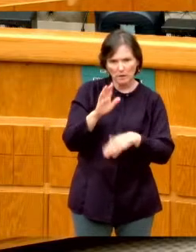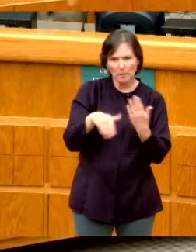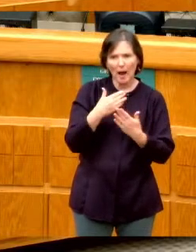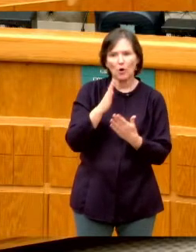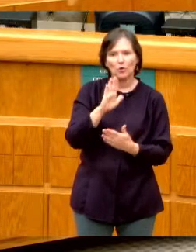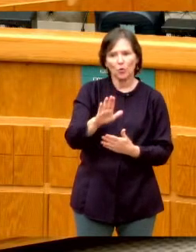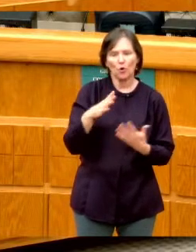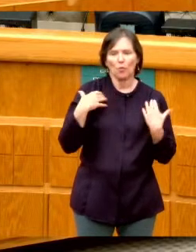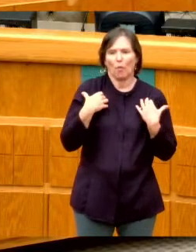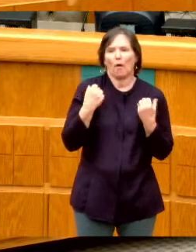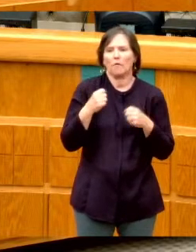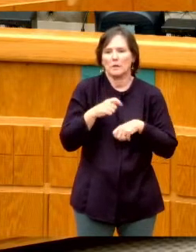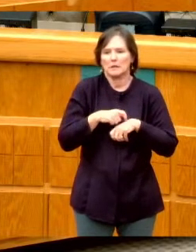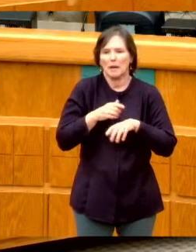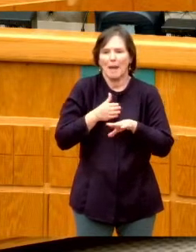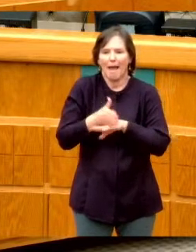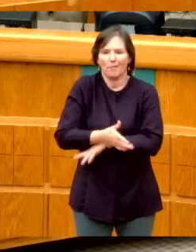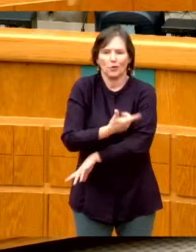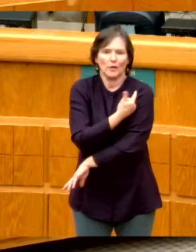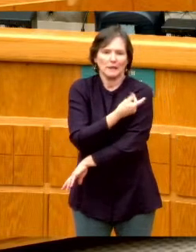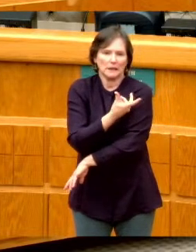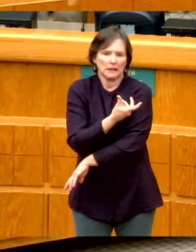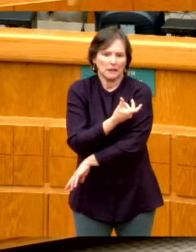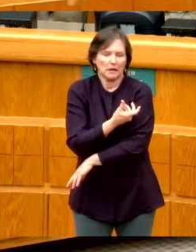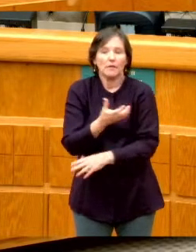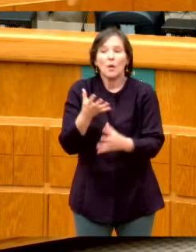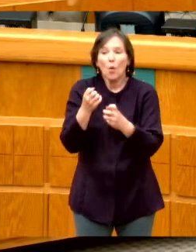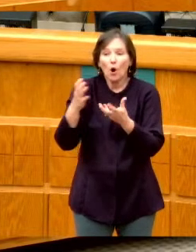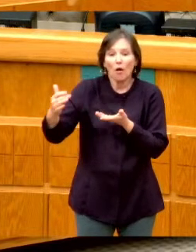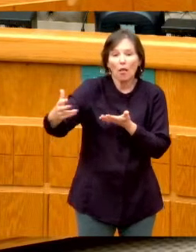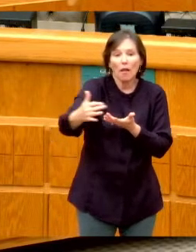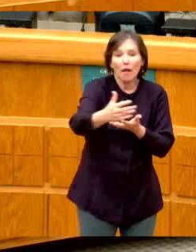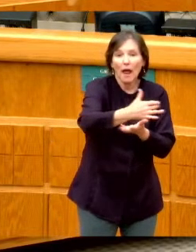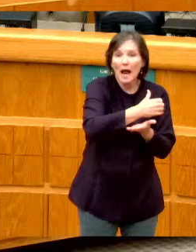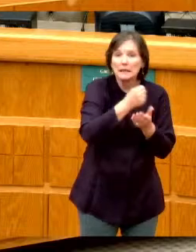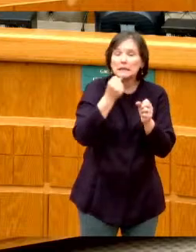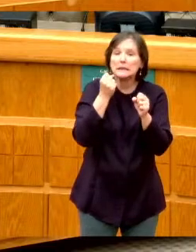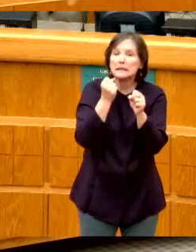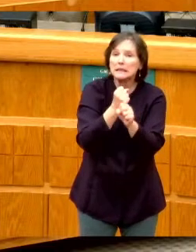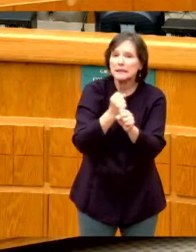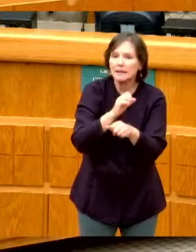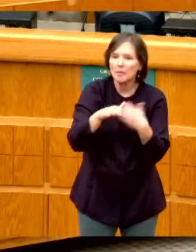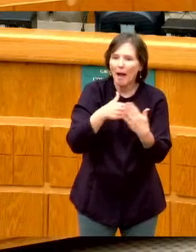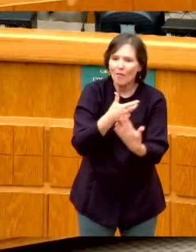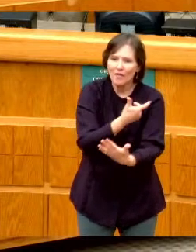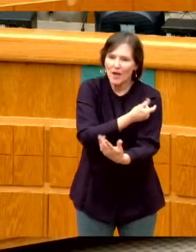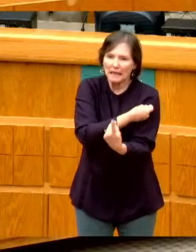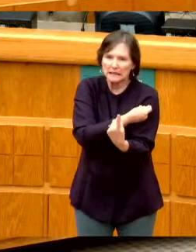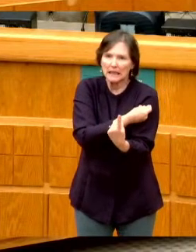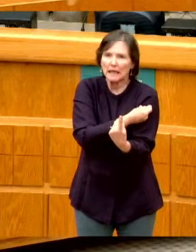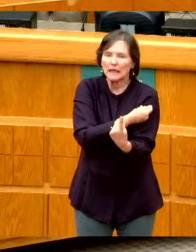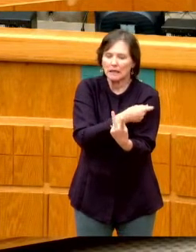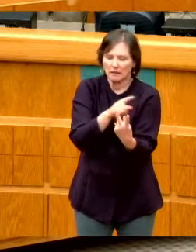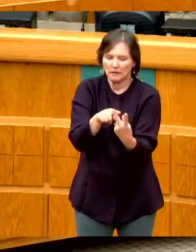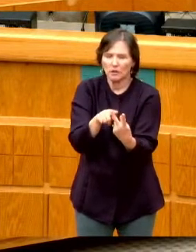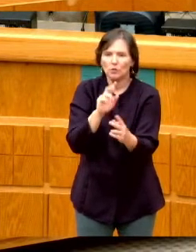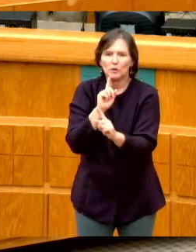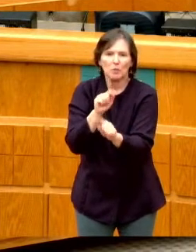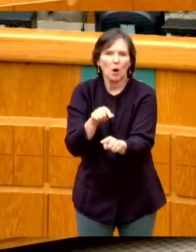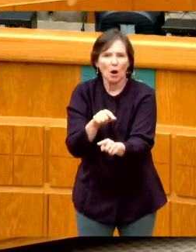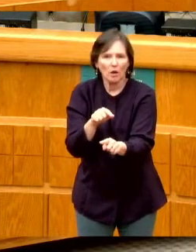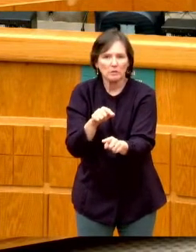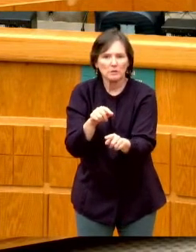much statistics on the different vaccines as possible. It's a really good application to put on your